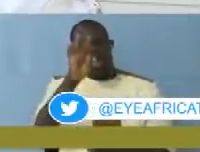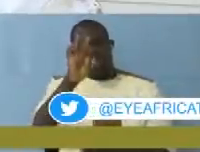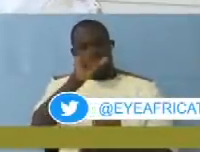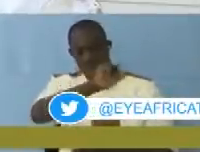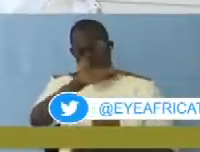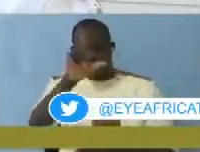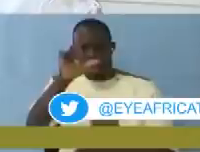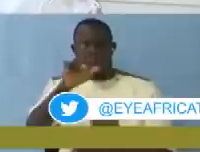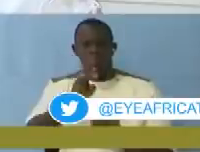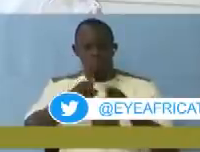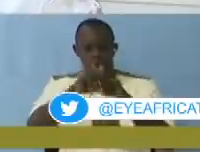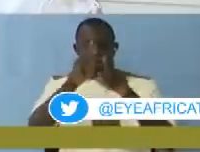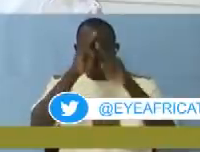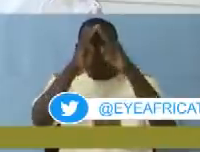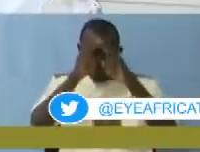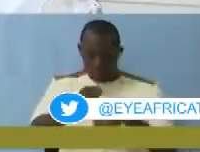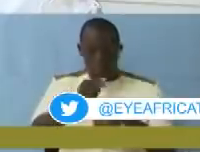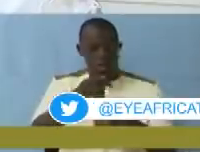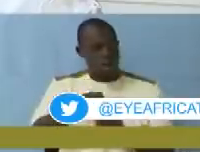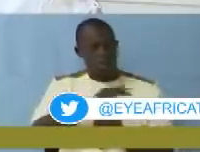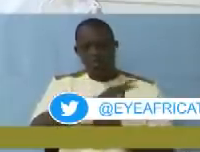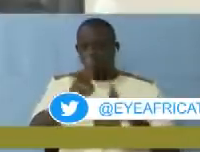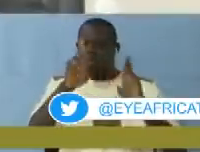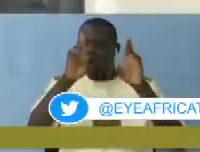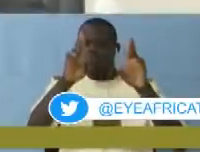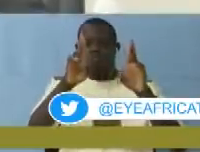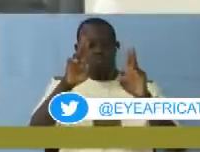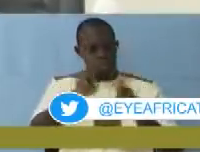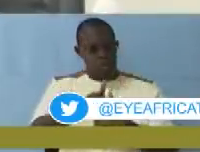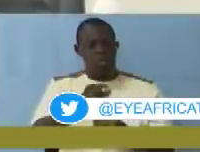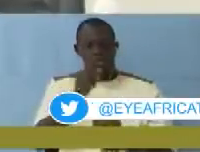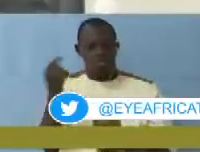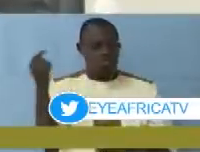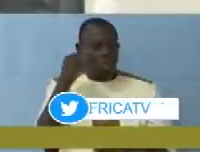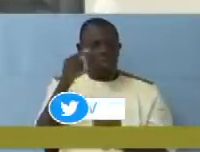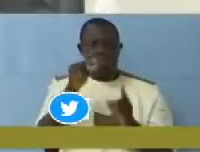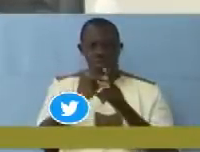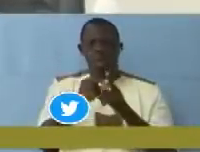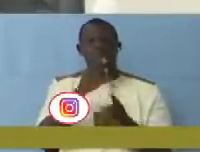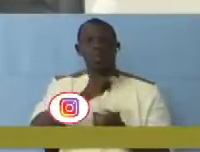Due respect. Mr. Witness, I will not apologize for saying that.